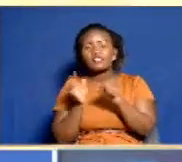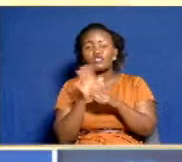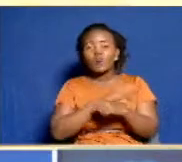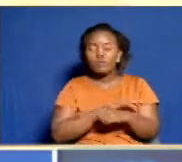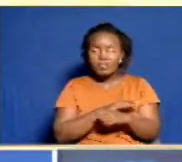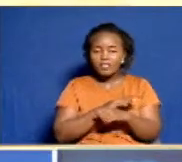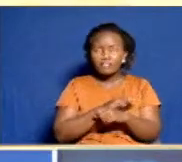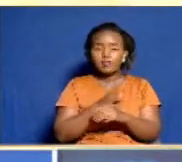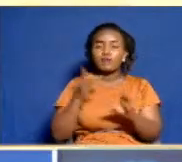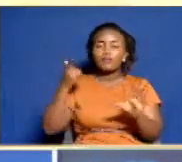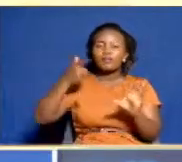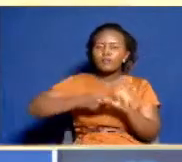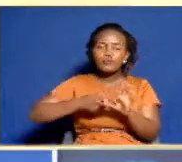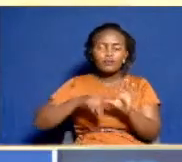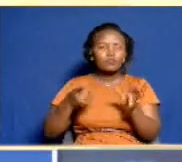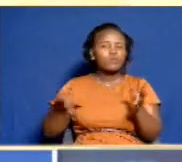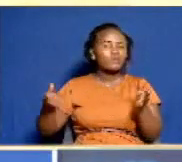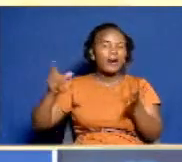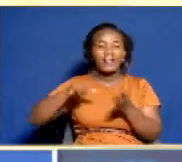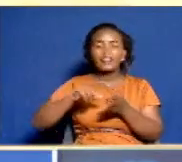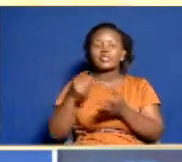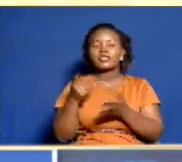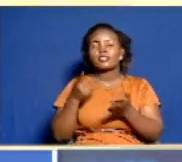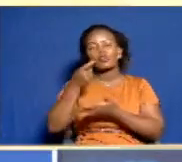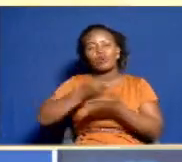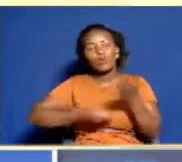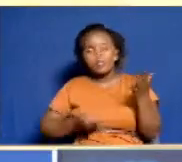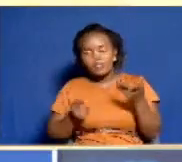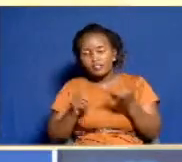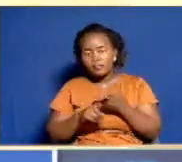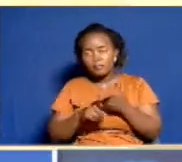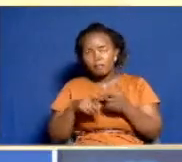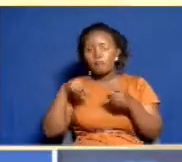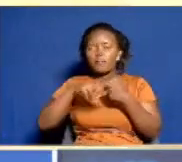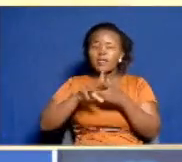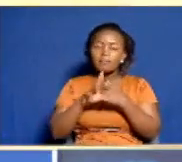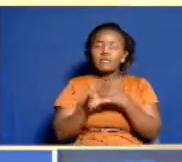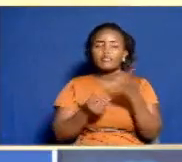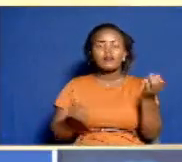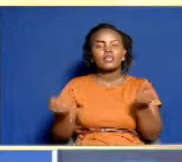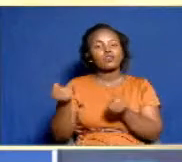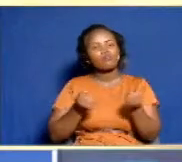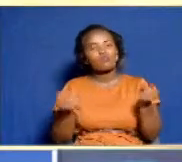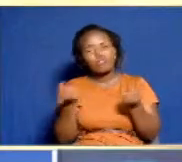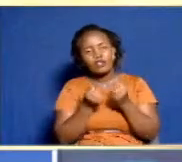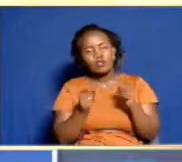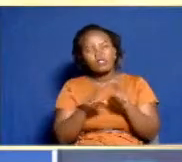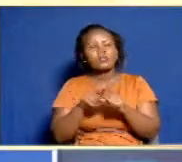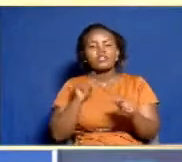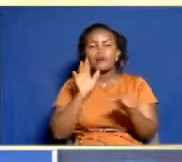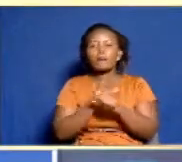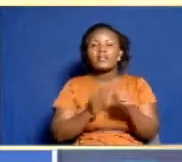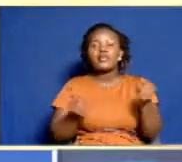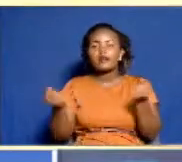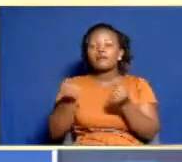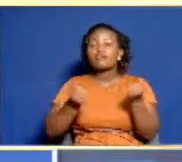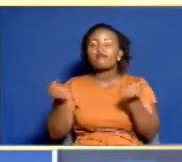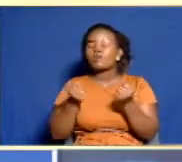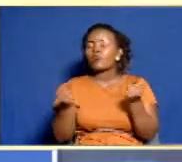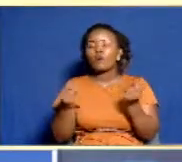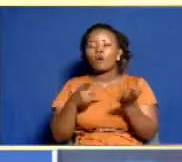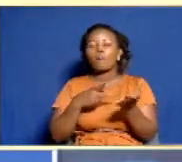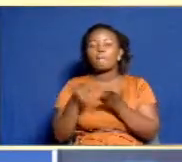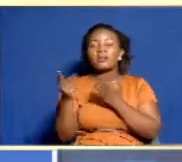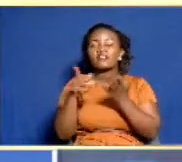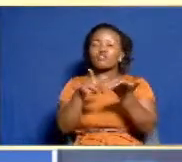imeenda juu, na spare parts za gari zilikuwa zinaenda juu, alafu magari mingi zetu ni za loan. Kwa